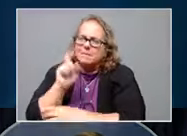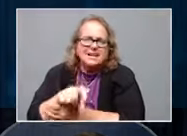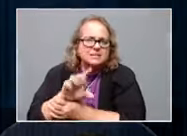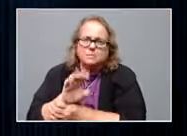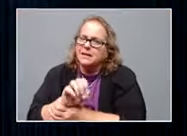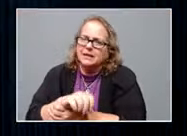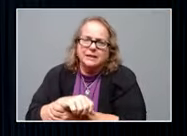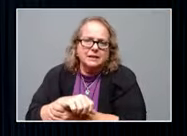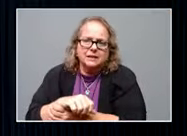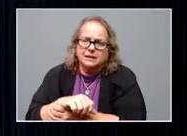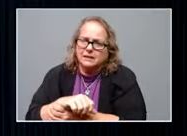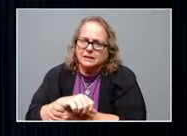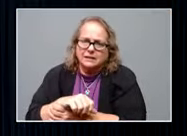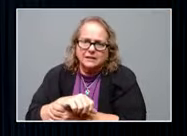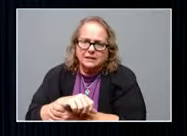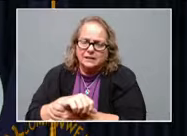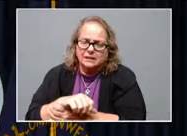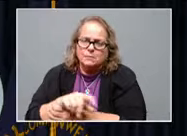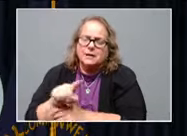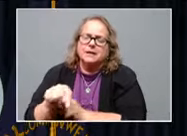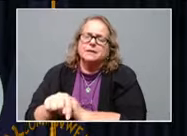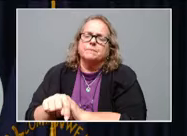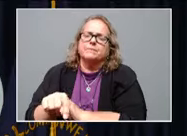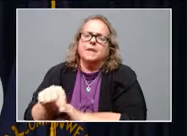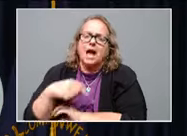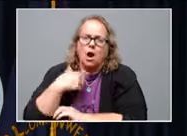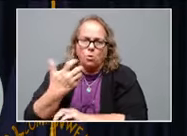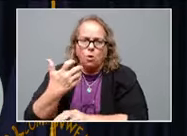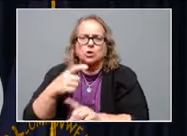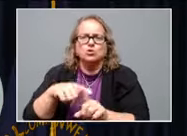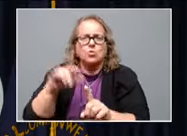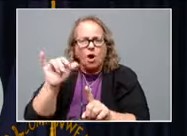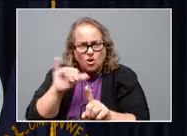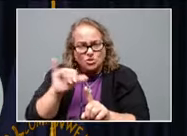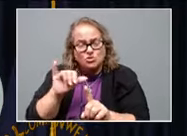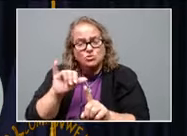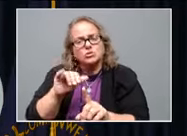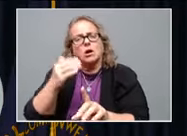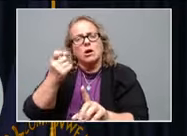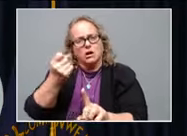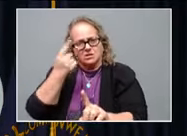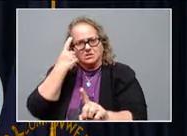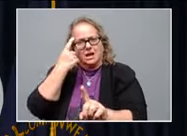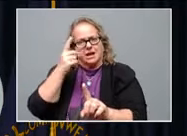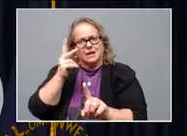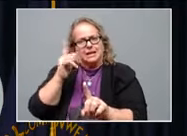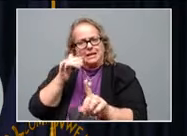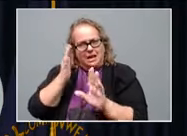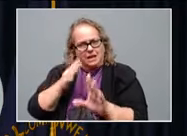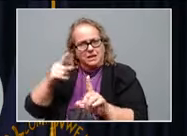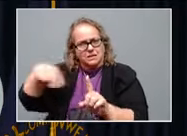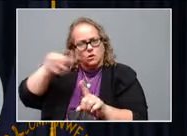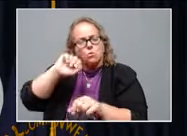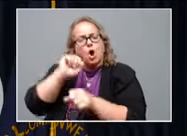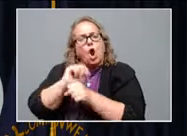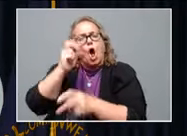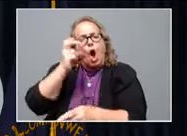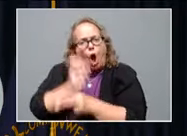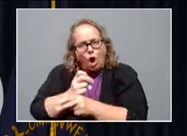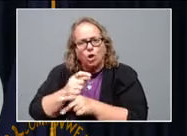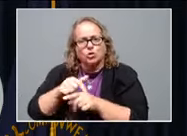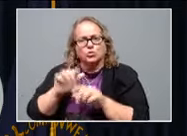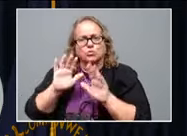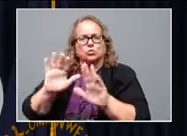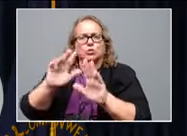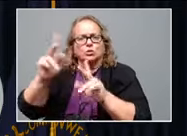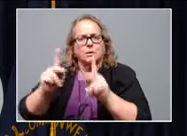to step back and make sure we acknowledge how hard Kentuckians have worked to get people vaccinated. When we look at